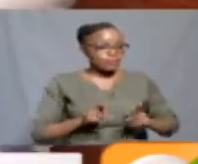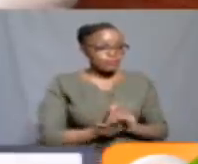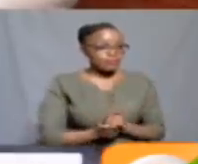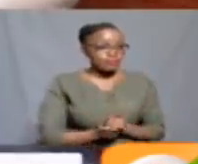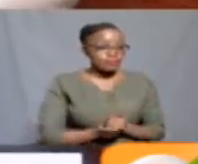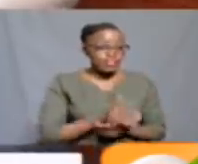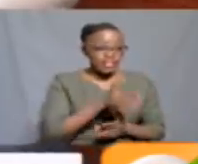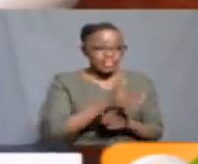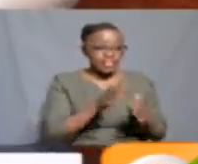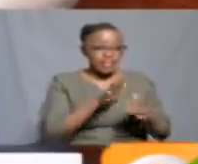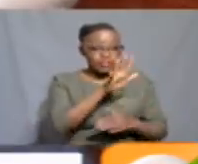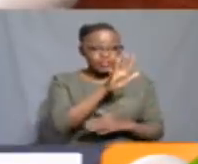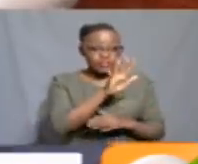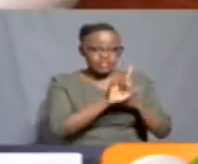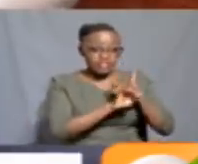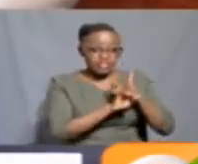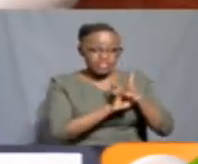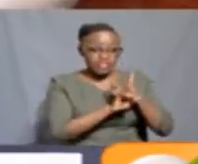And here we are